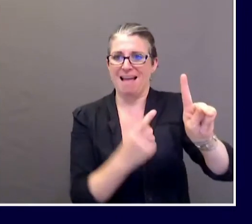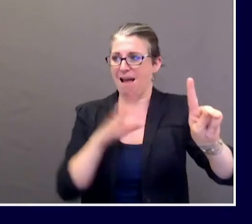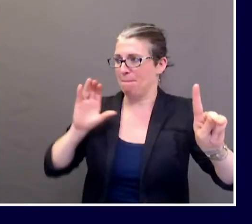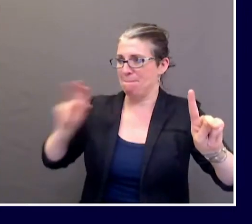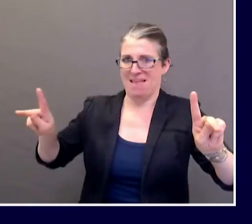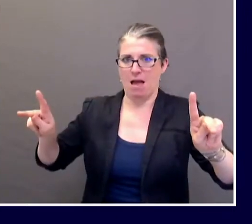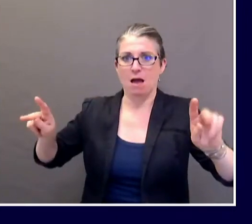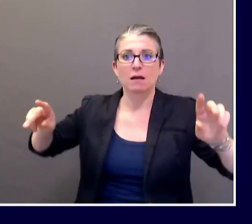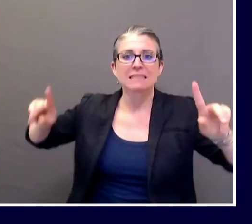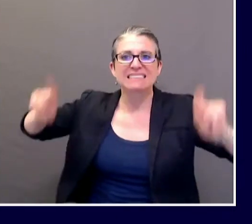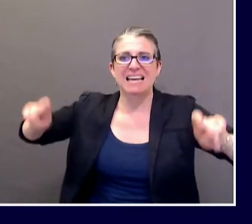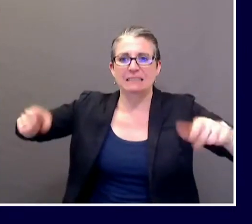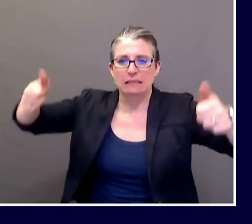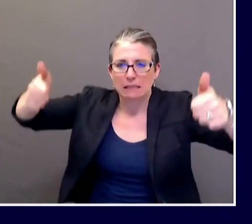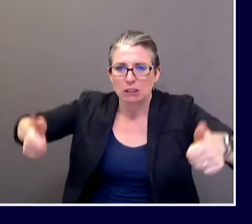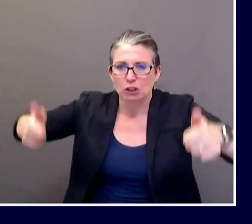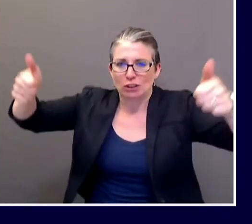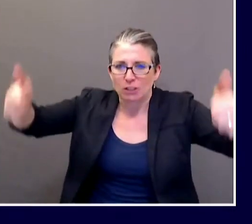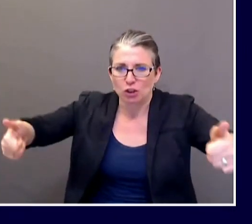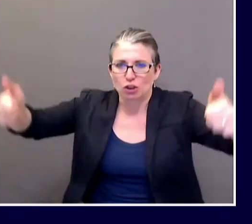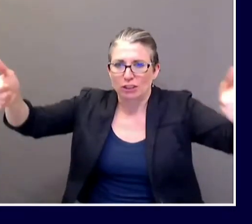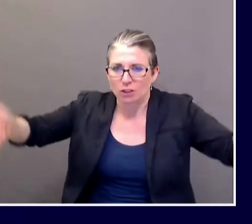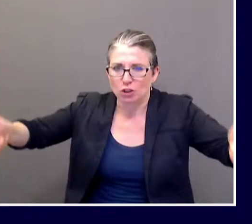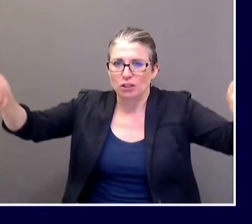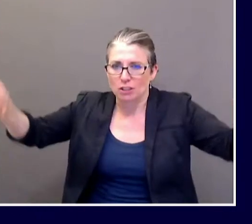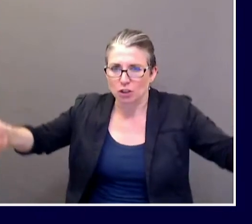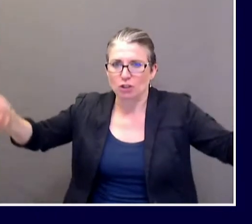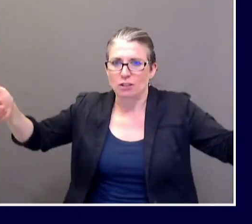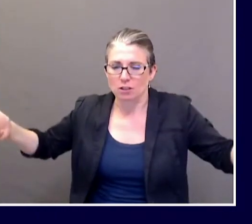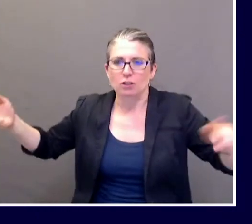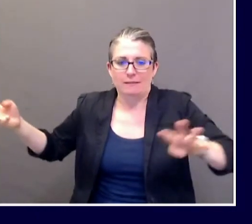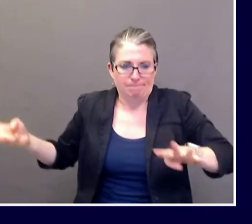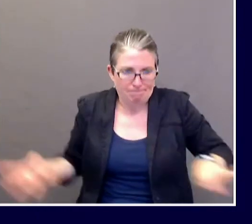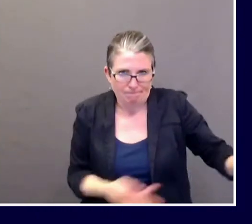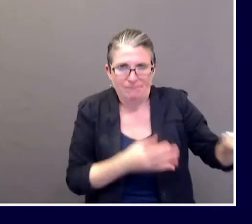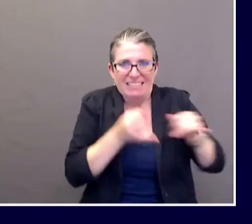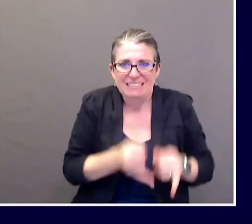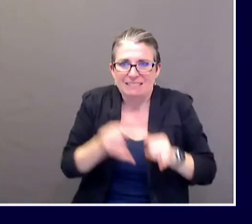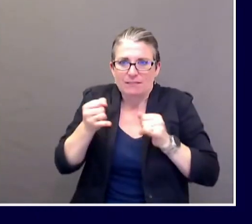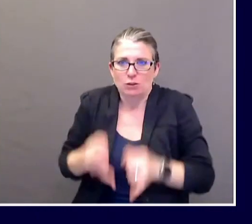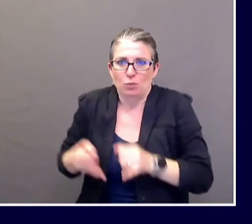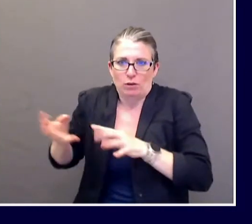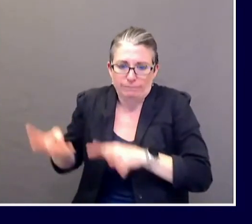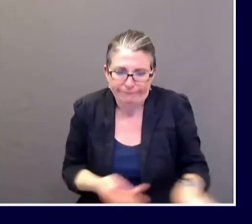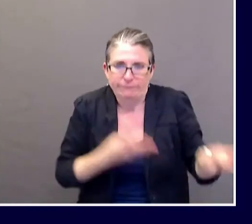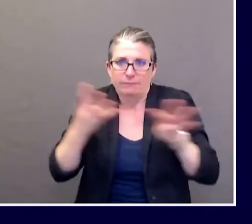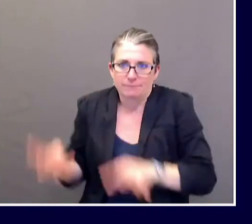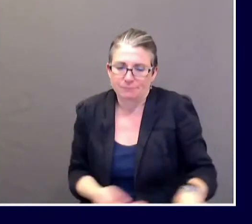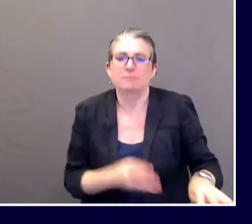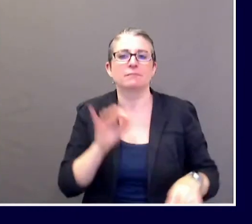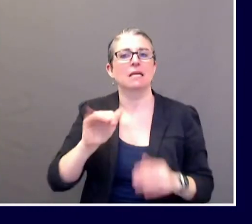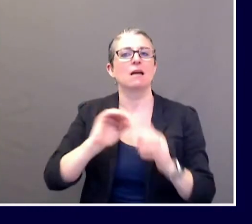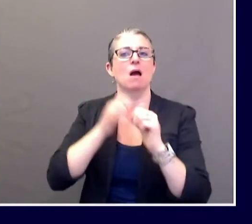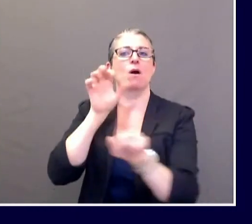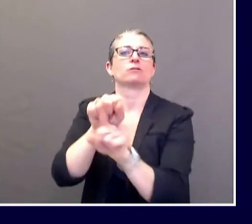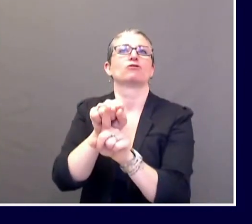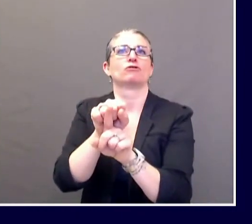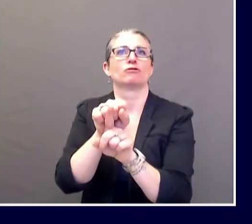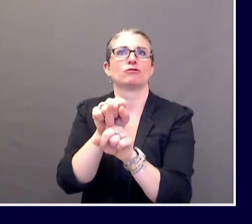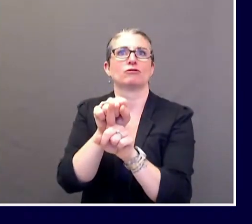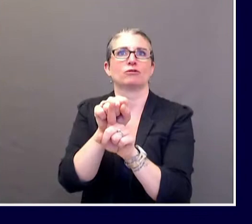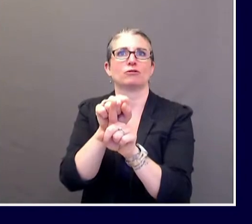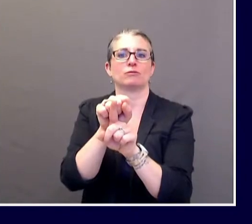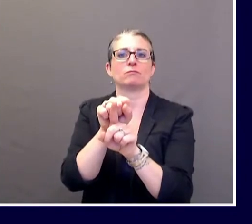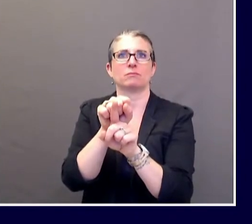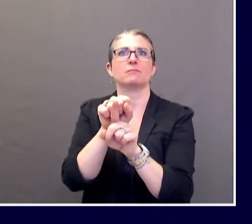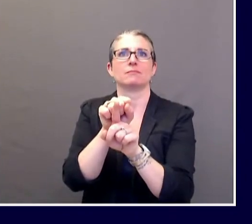take care of themselves, and who are those close contacts. It is a way to check every single week what's happening in a school, and